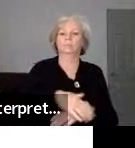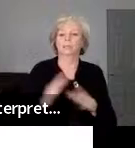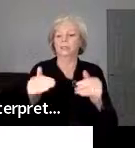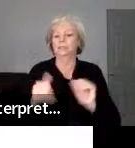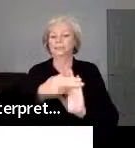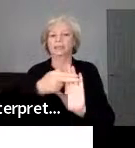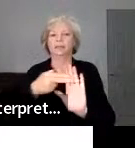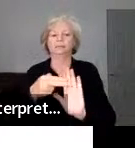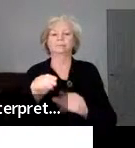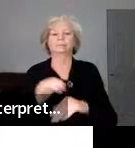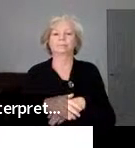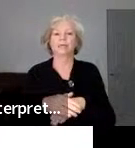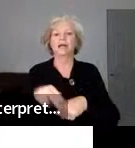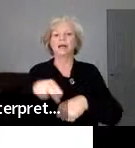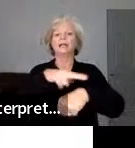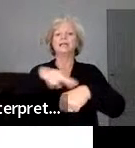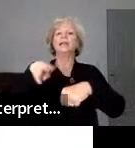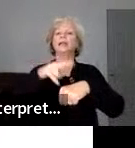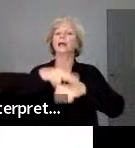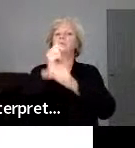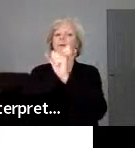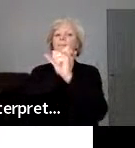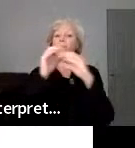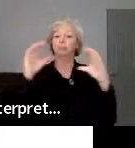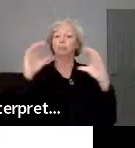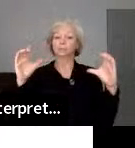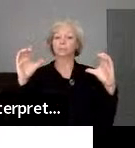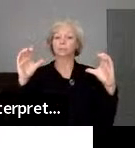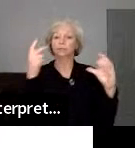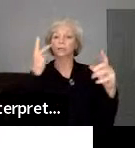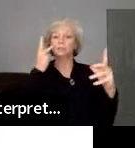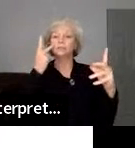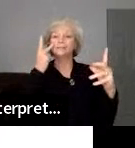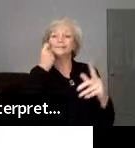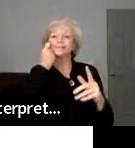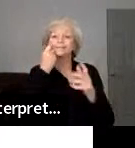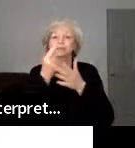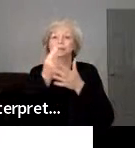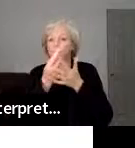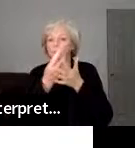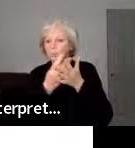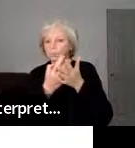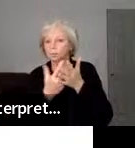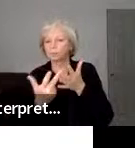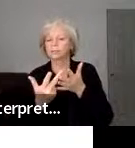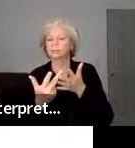And this is the national picture, and you can see the last few weeks on the far right there,